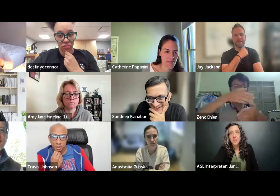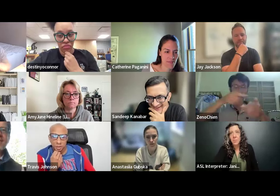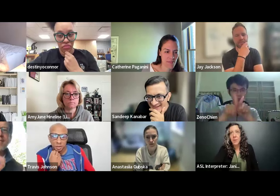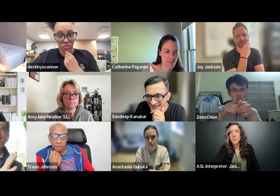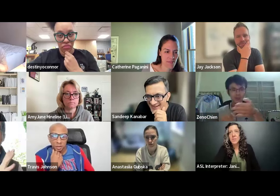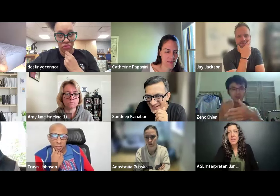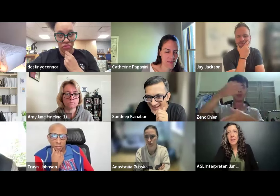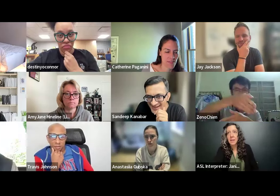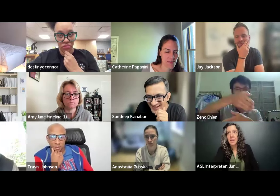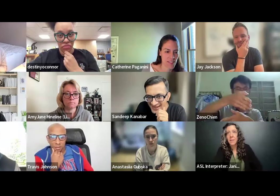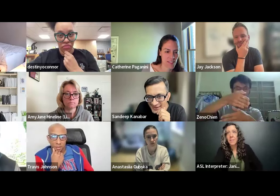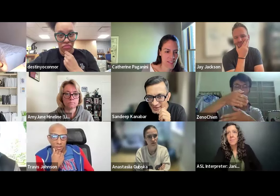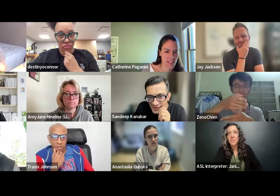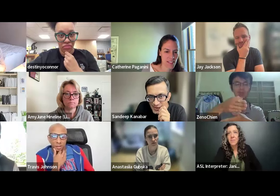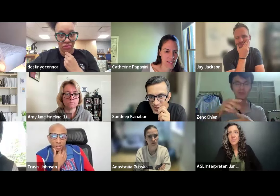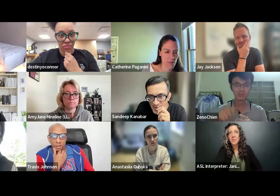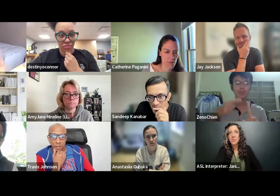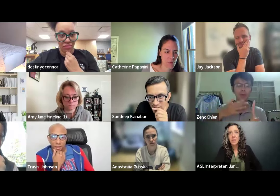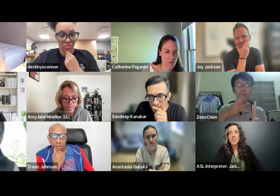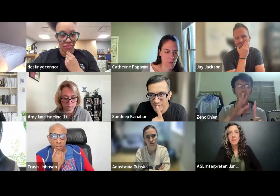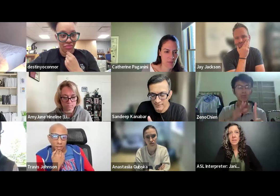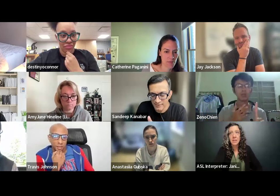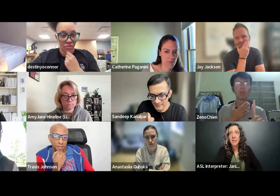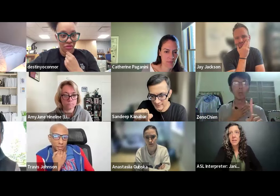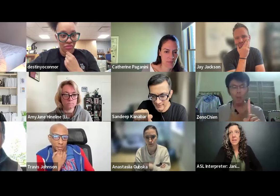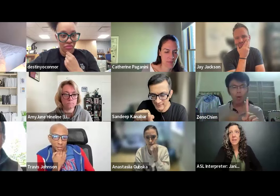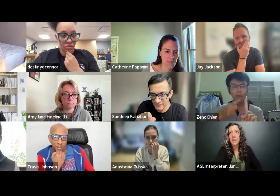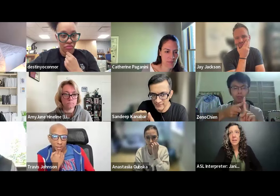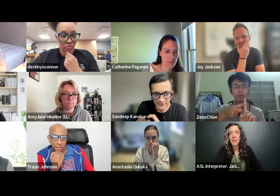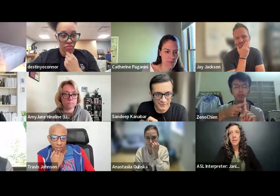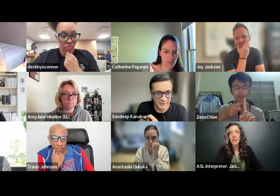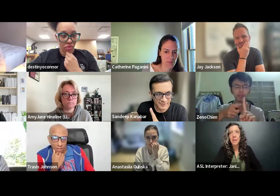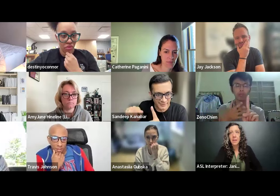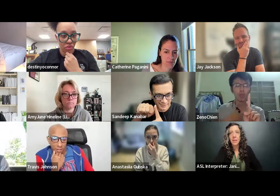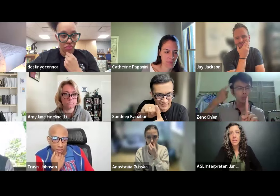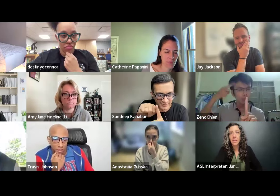So this is the interpreter switching again. So Zeno Chen is saying,